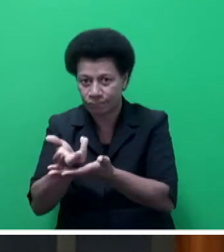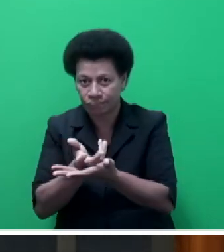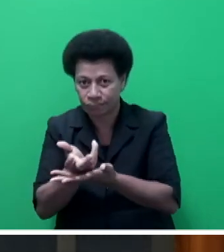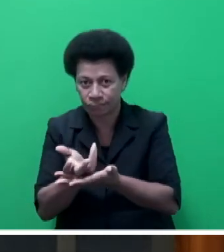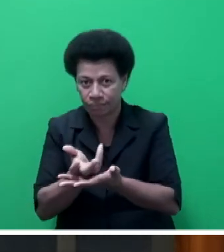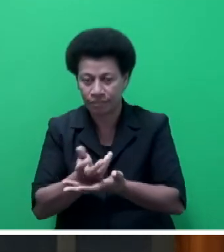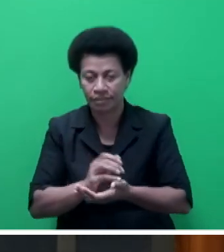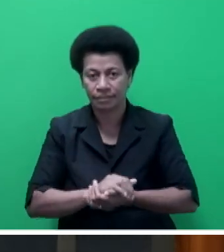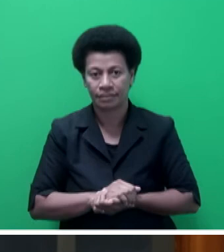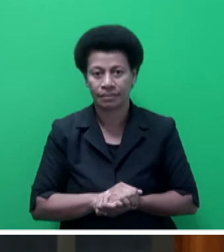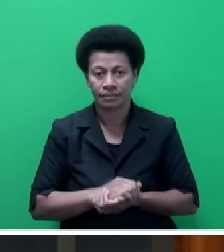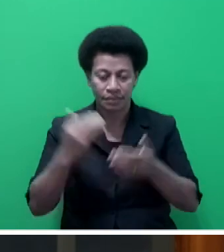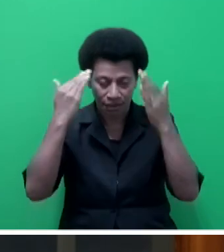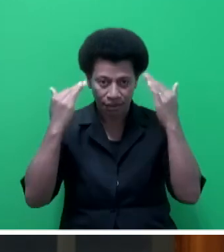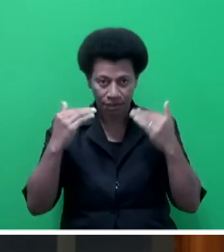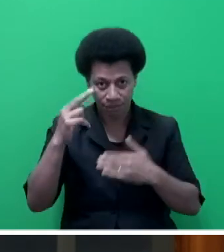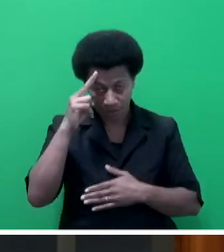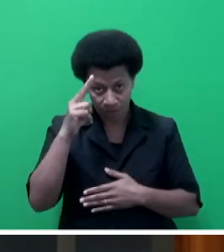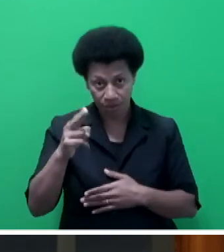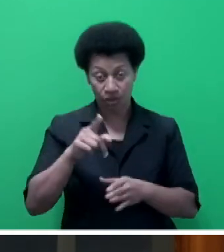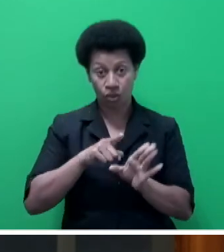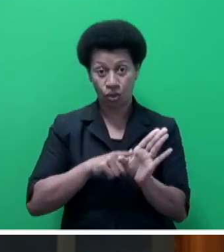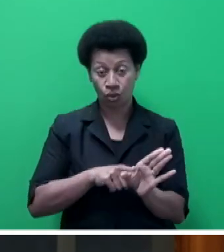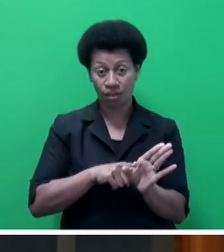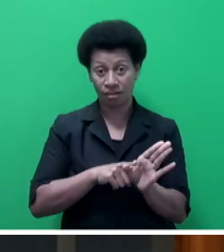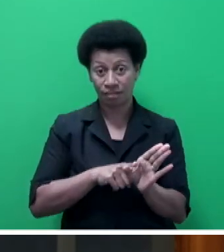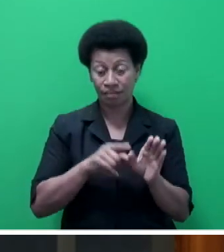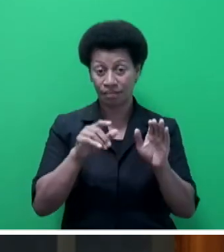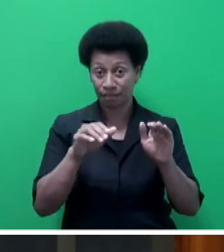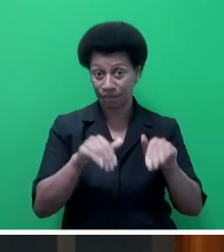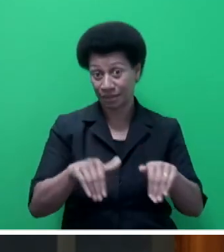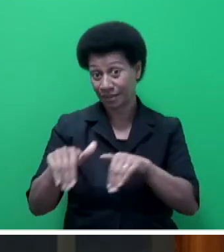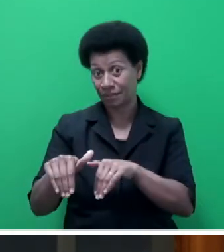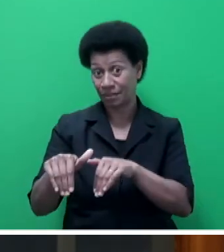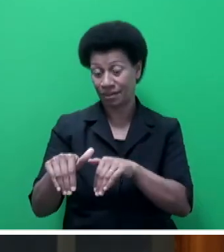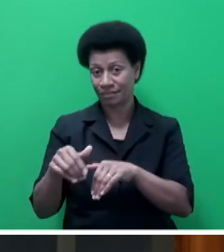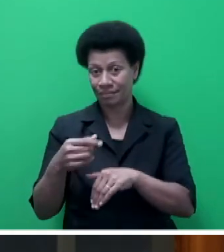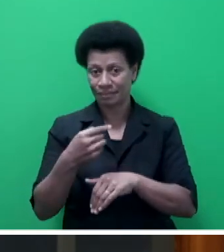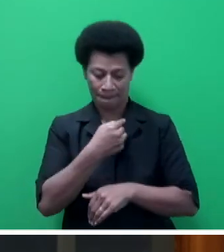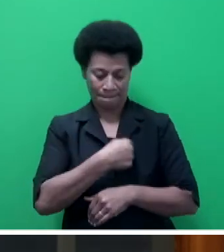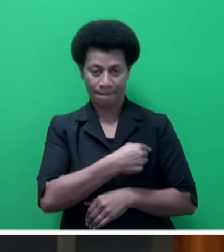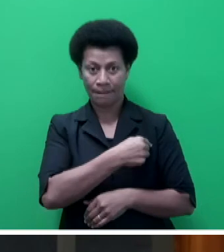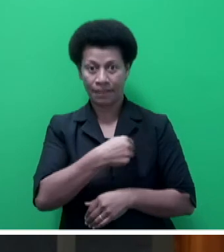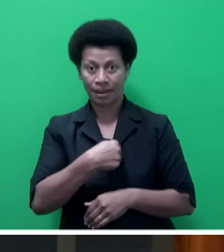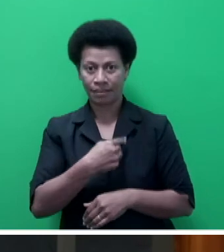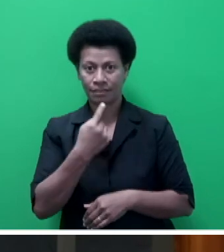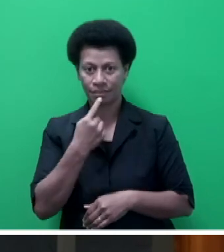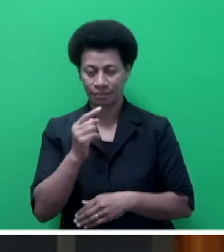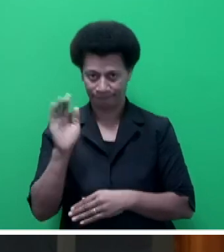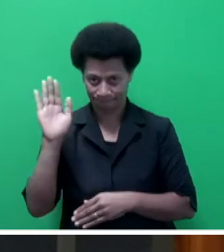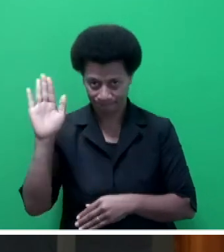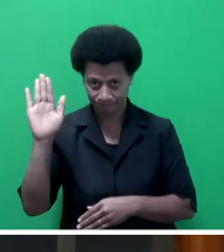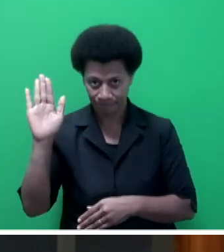Mr. Speaker said, the youth participants pledge that we, the youth, commits to